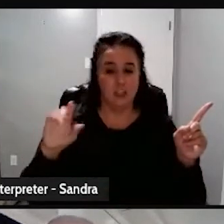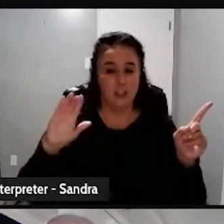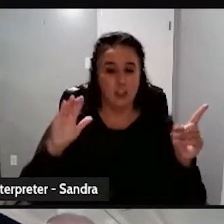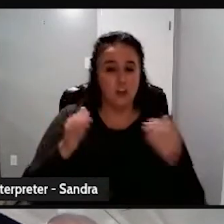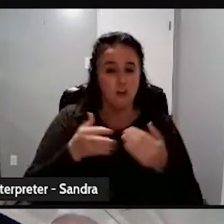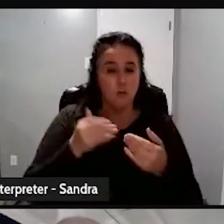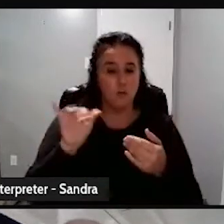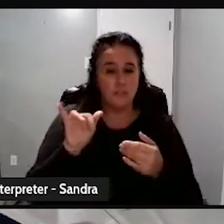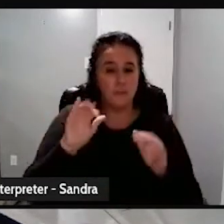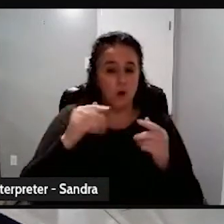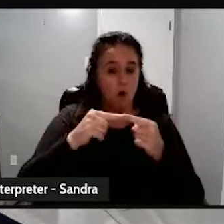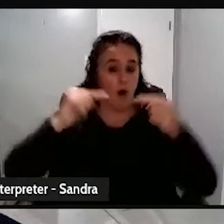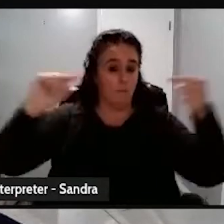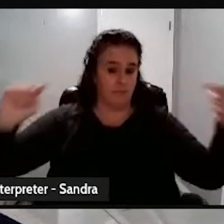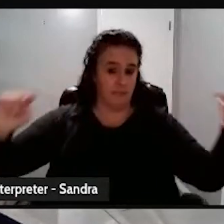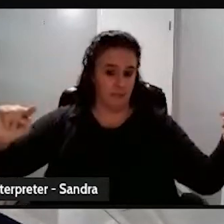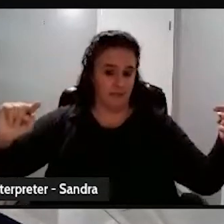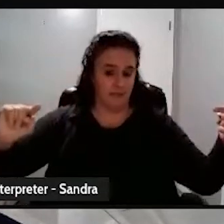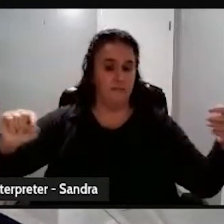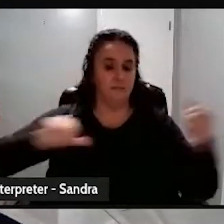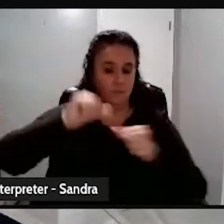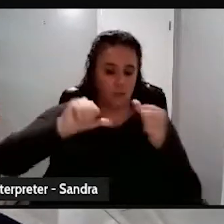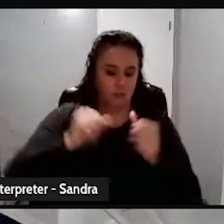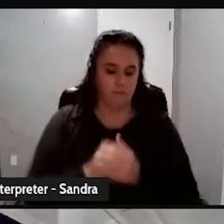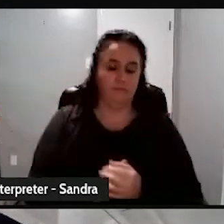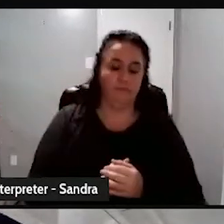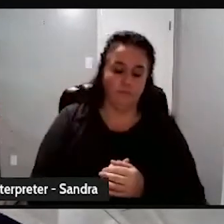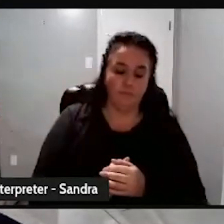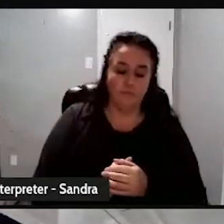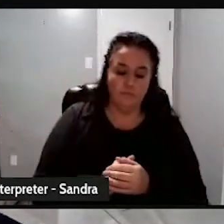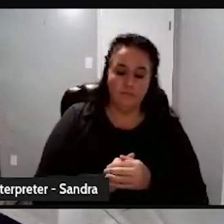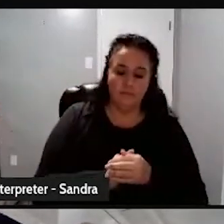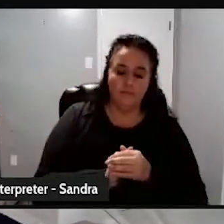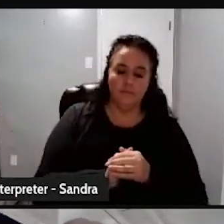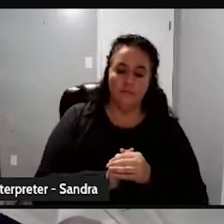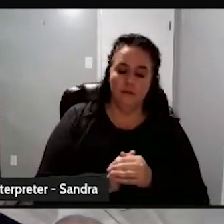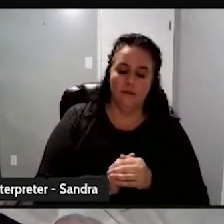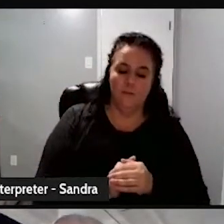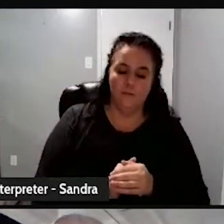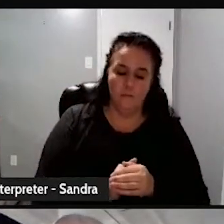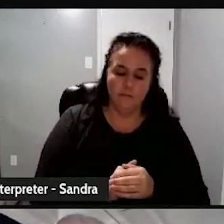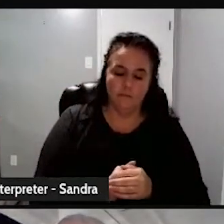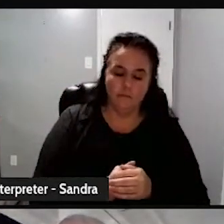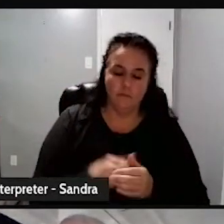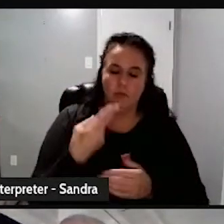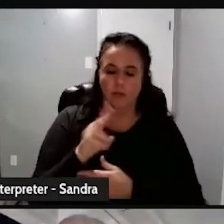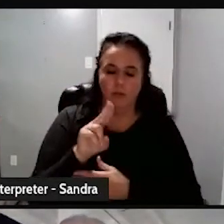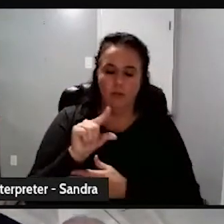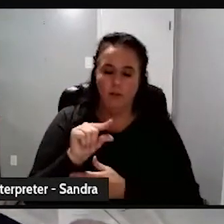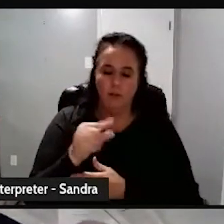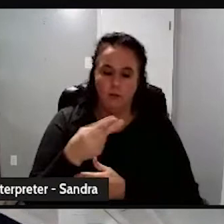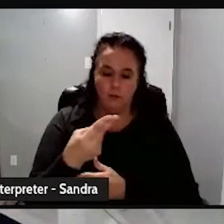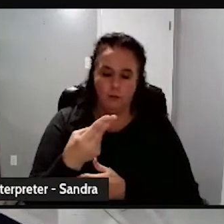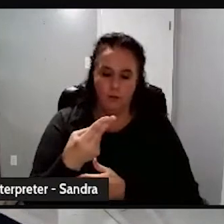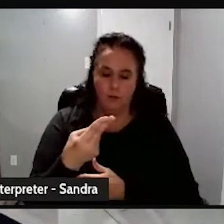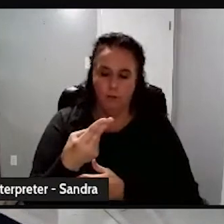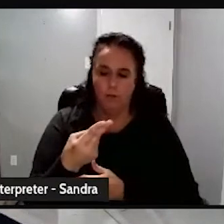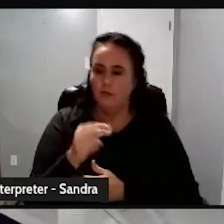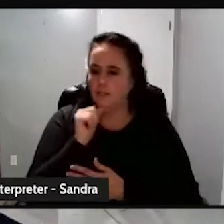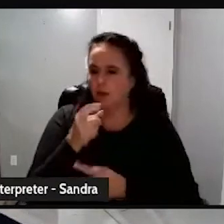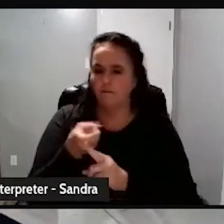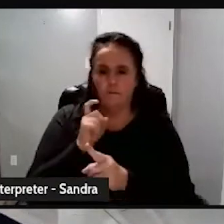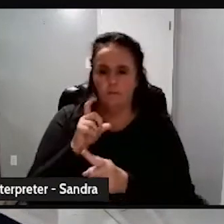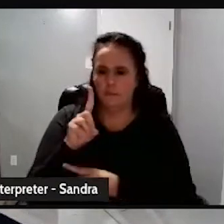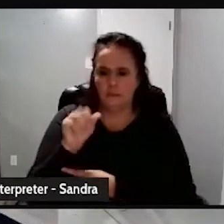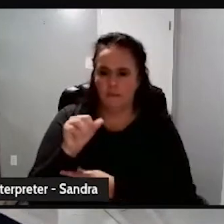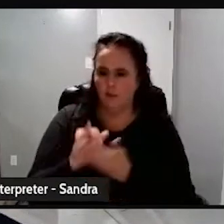another. And the next thing is that Hugh comes from not a disability art background, but he